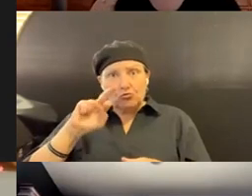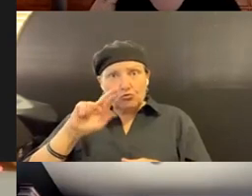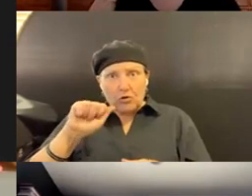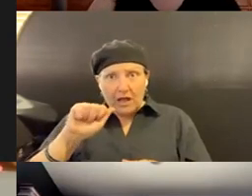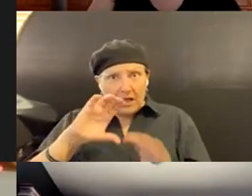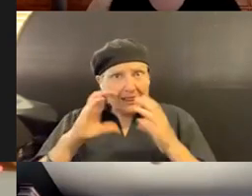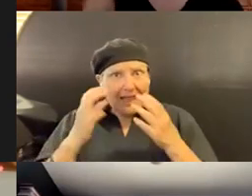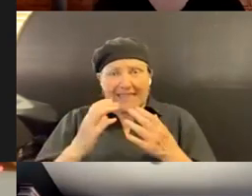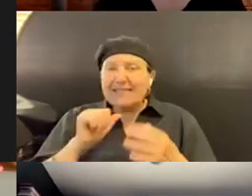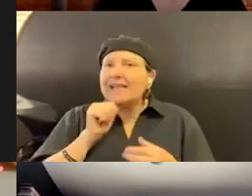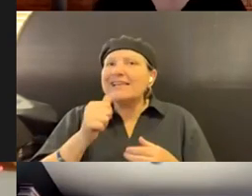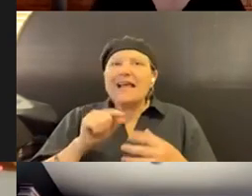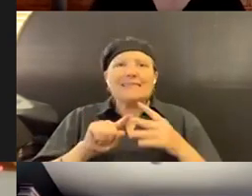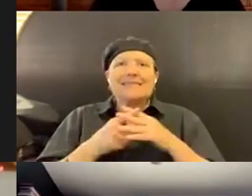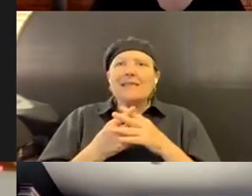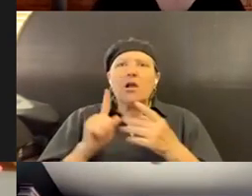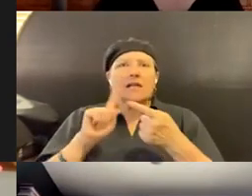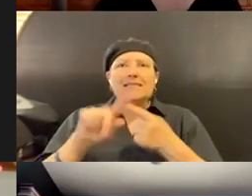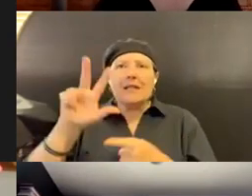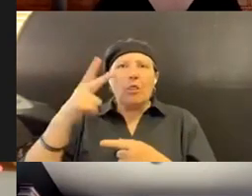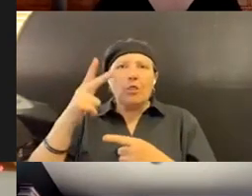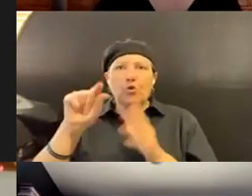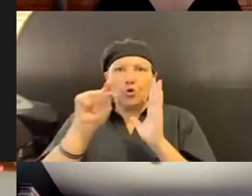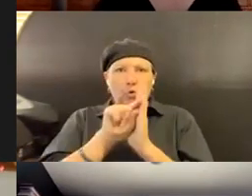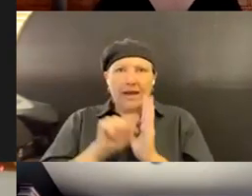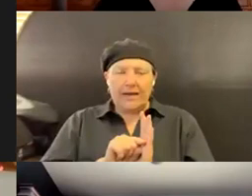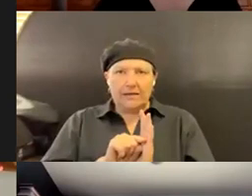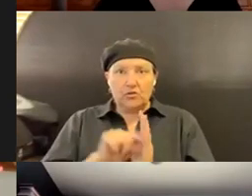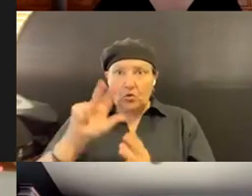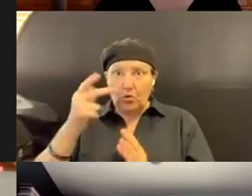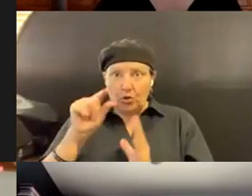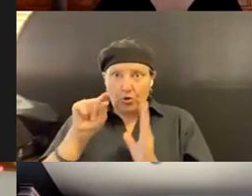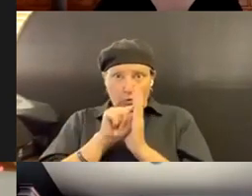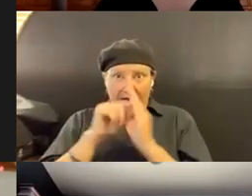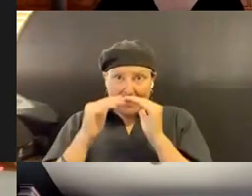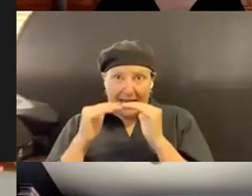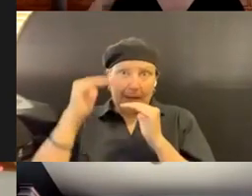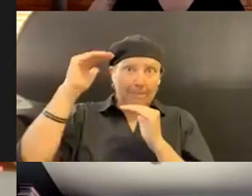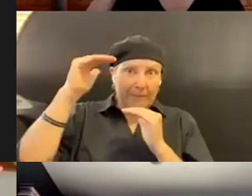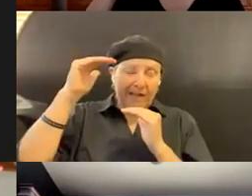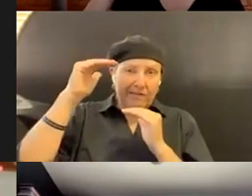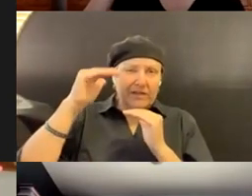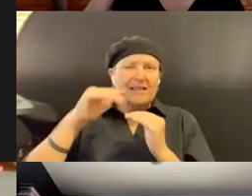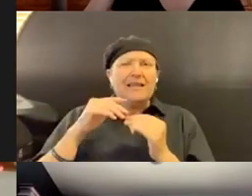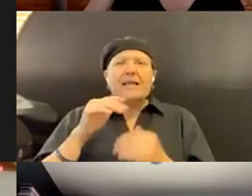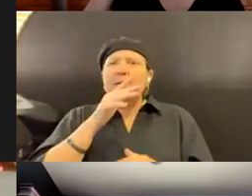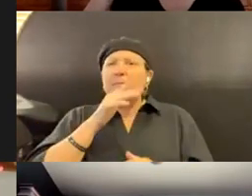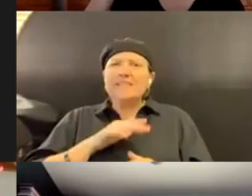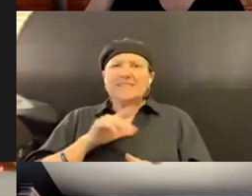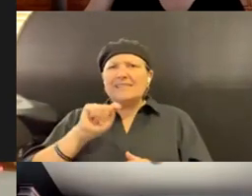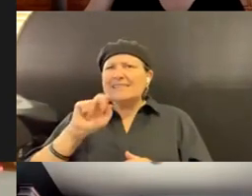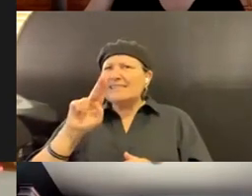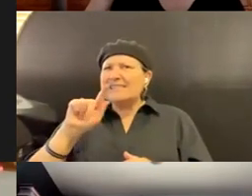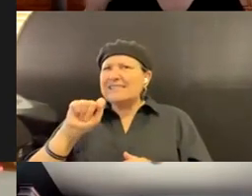it's basically 3rd grade and up that has access to orchestra. Miss Tudhill, she does more of like rhythm and tone and just general music